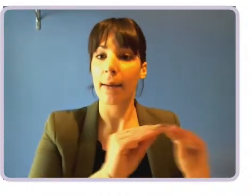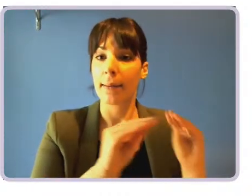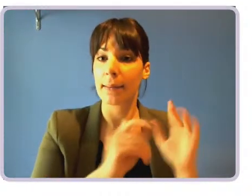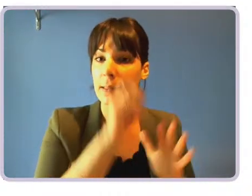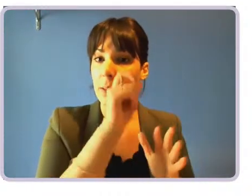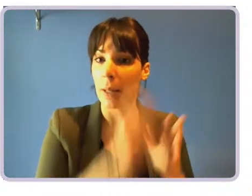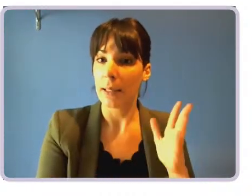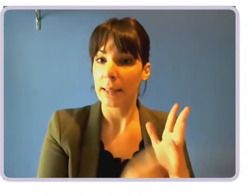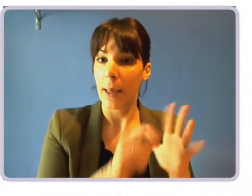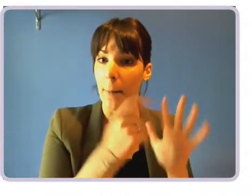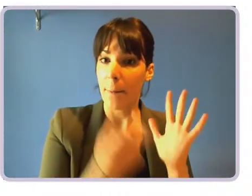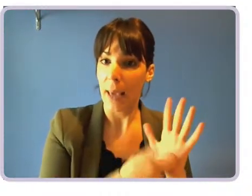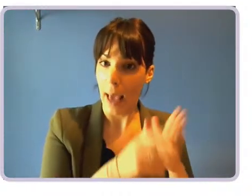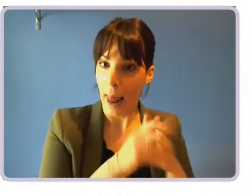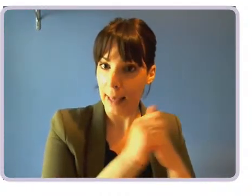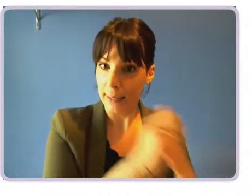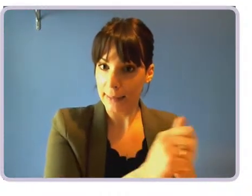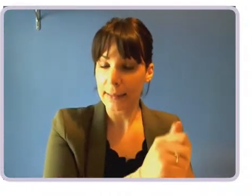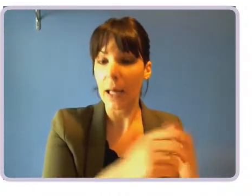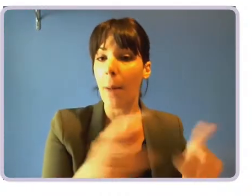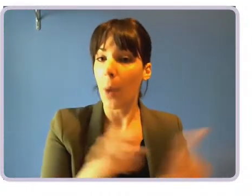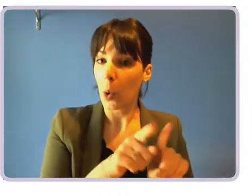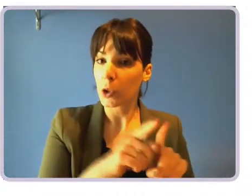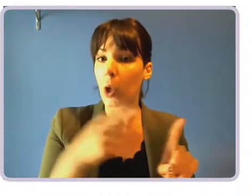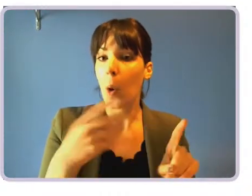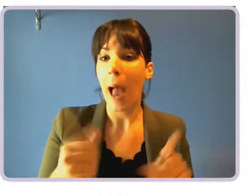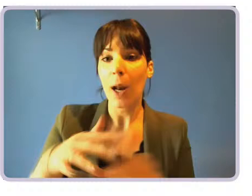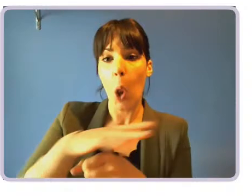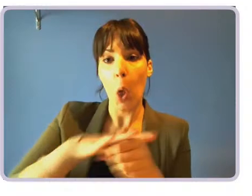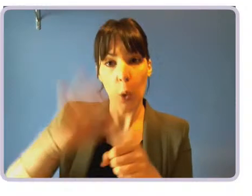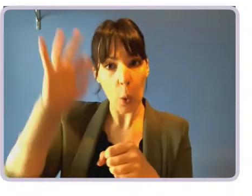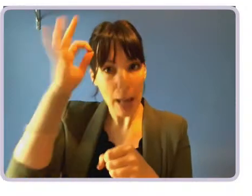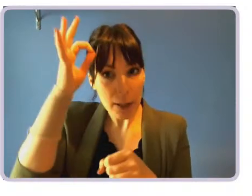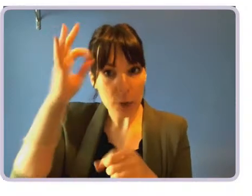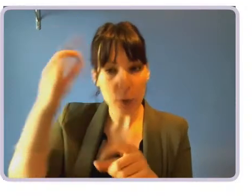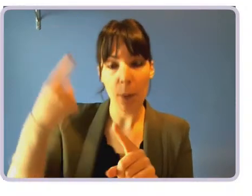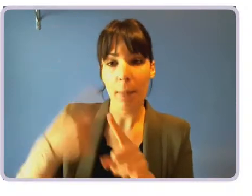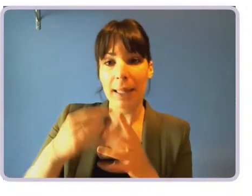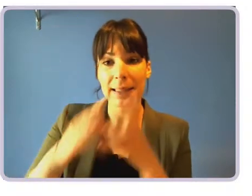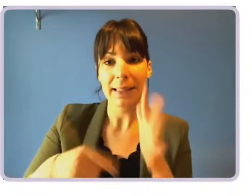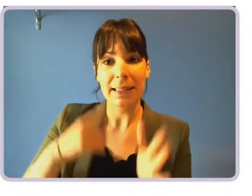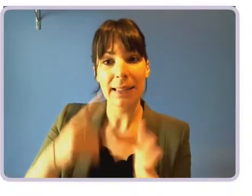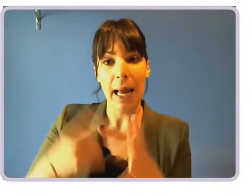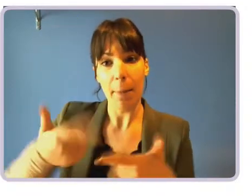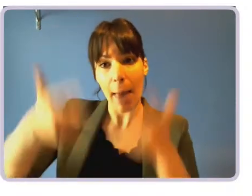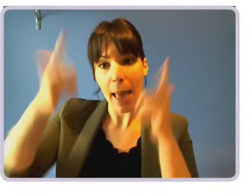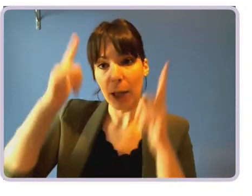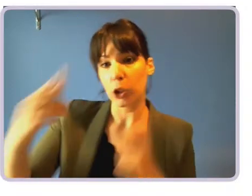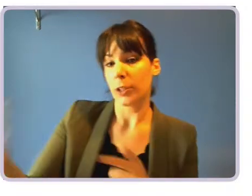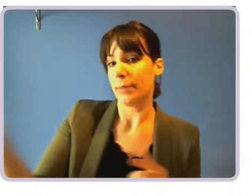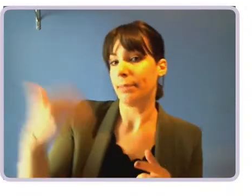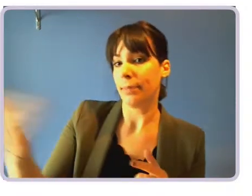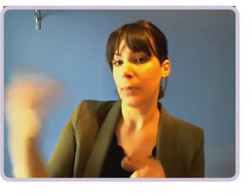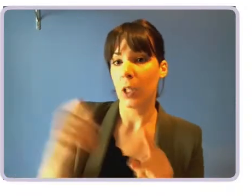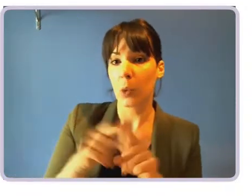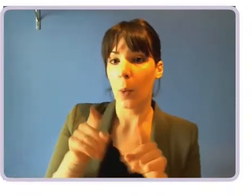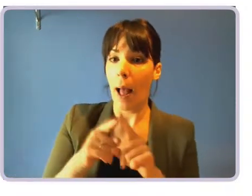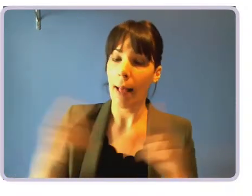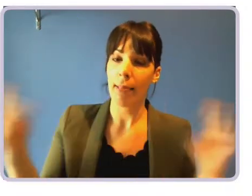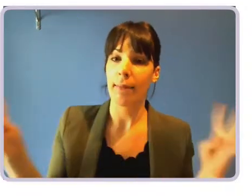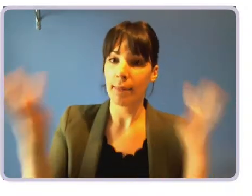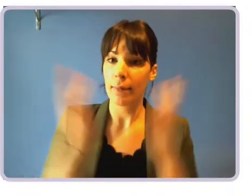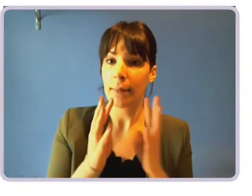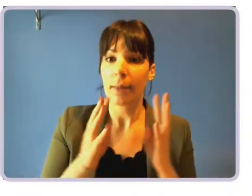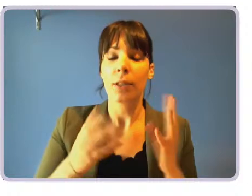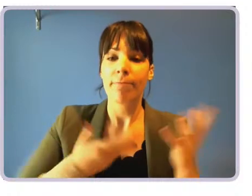emergency managers and local councils who do disaster resilience work at the local level of the community to share what they know about